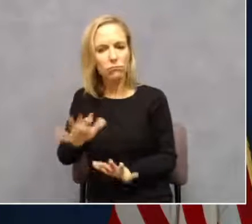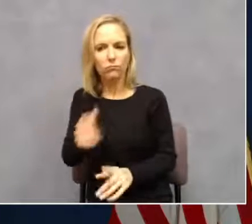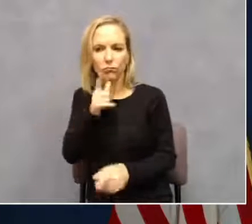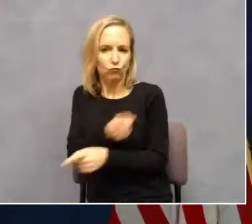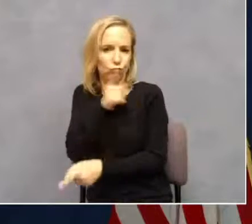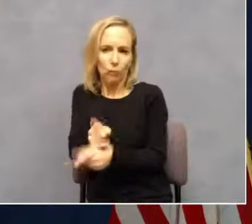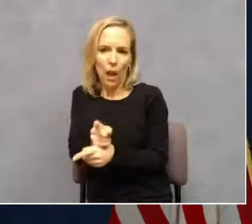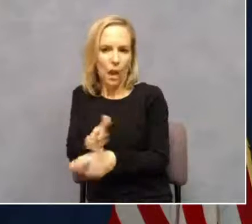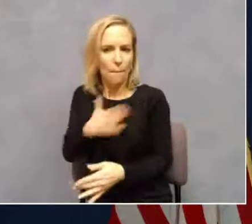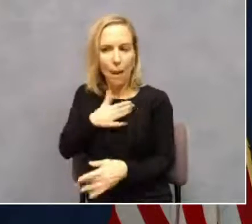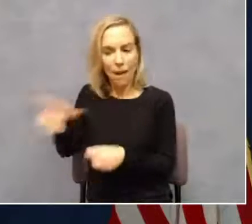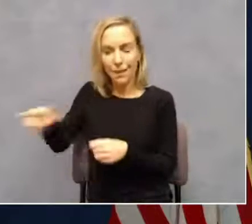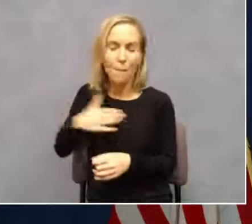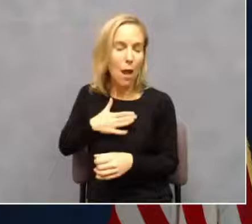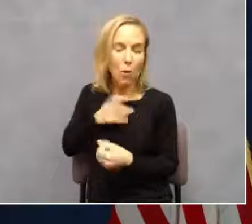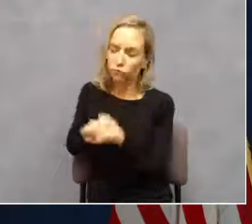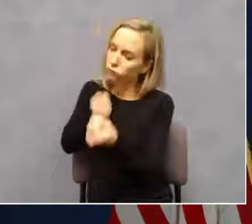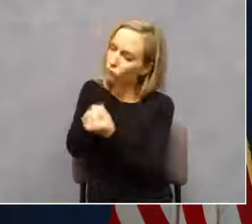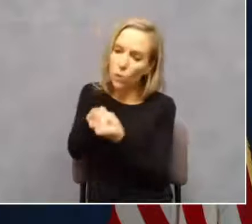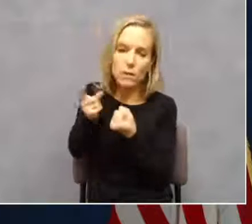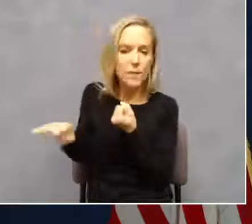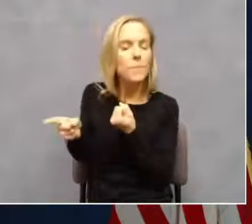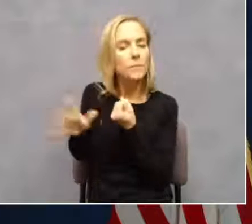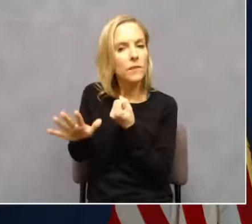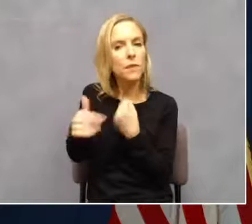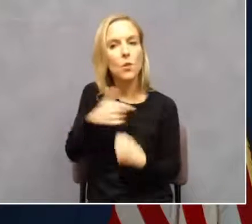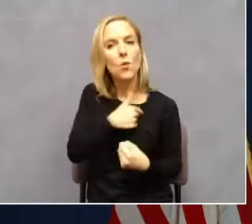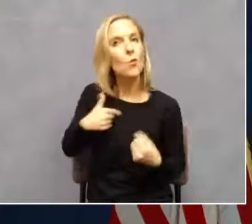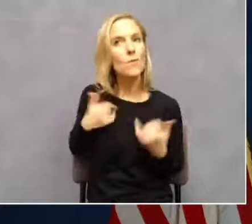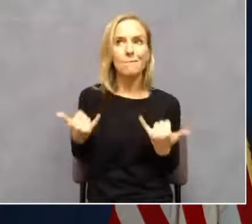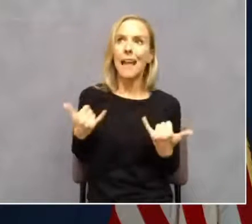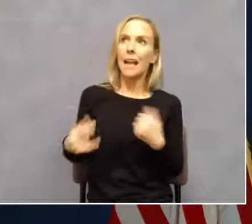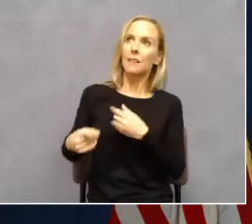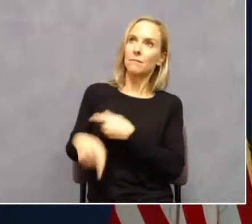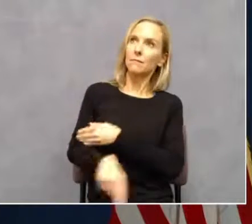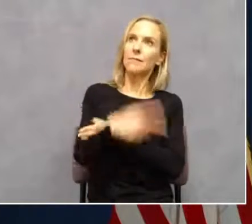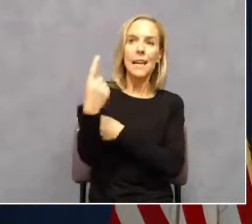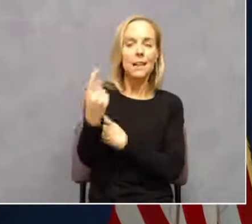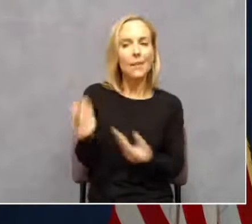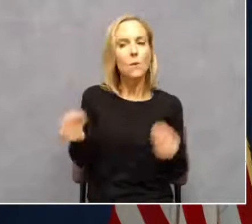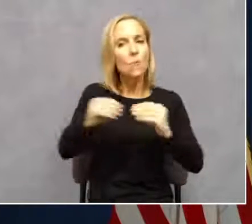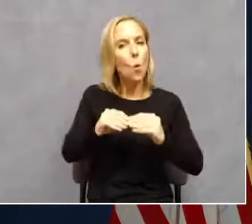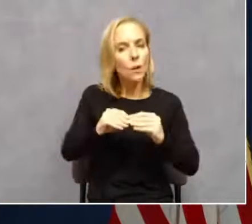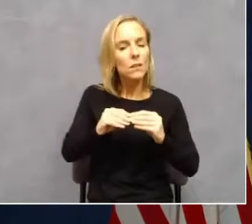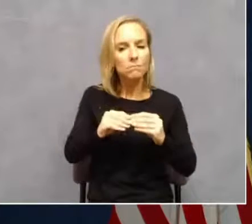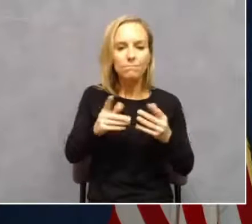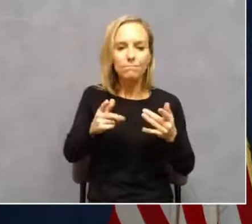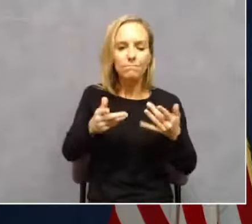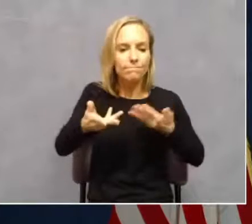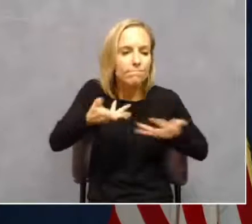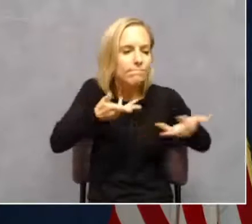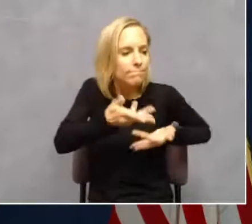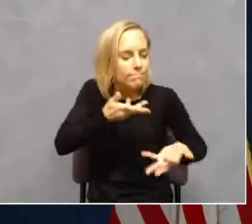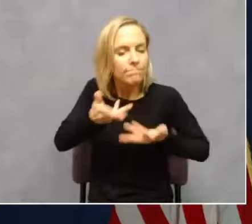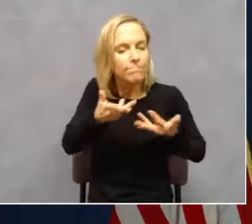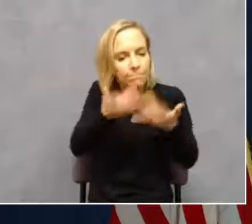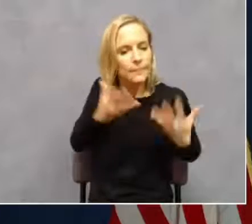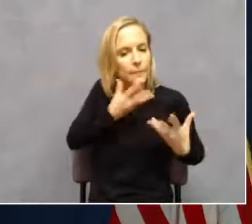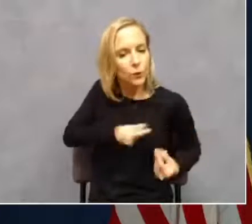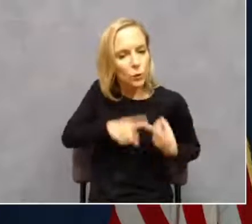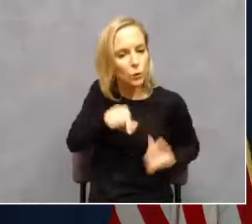and listen, we're in a time where we need more kindness, and so we ought to see it from some of those committee